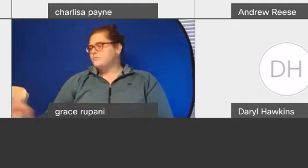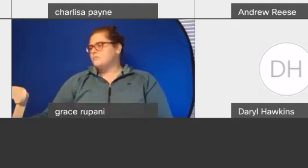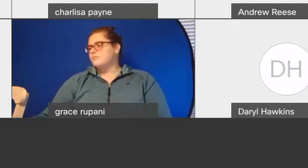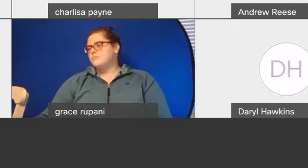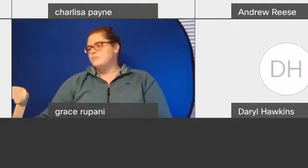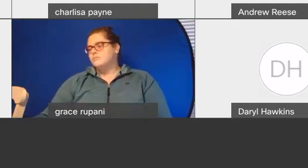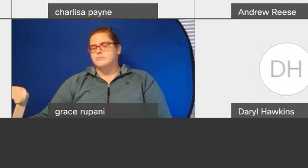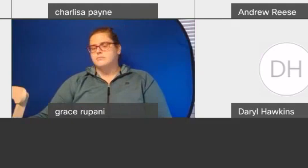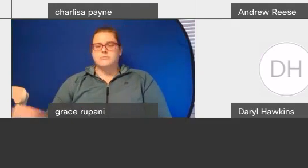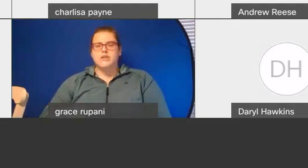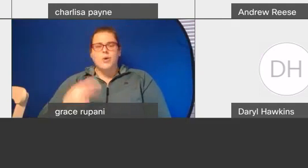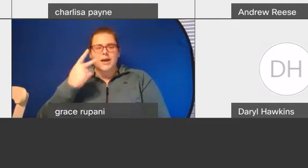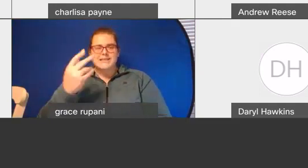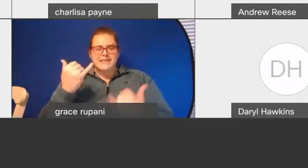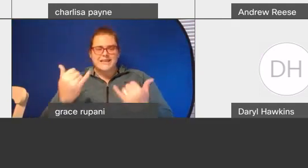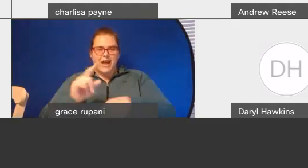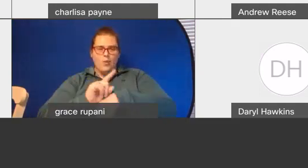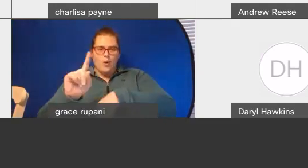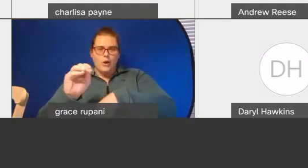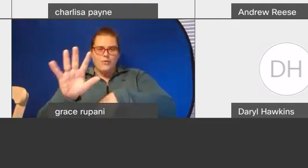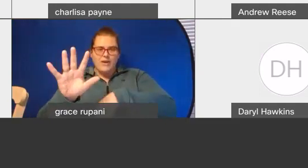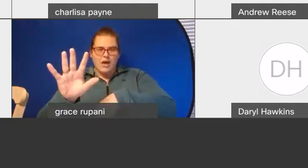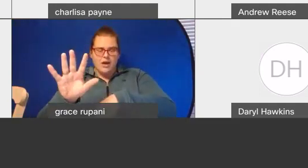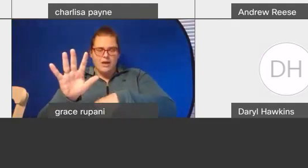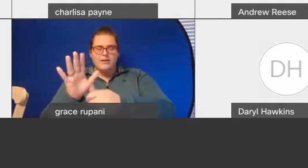So I see it is 1:05.